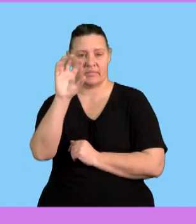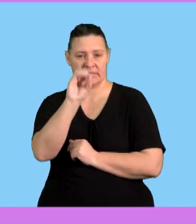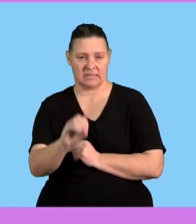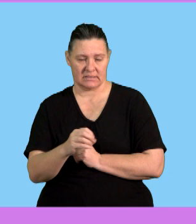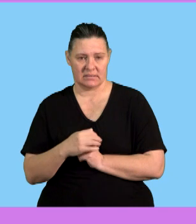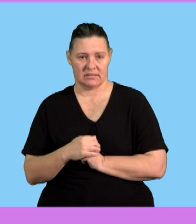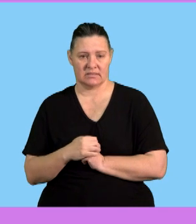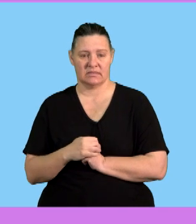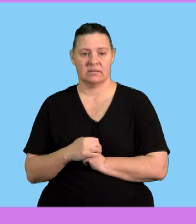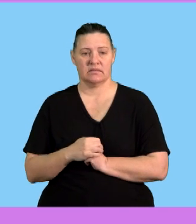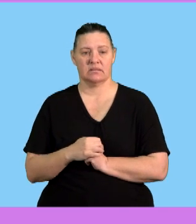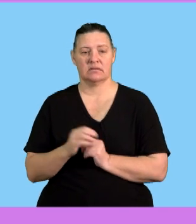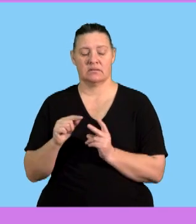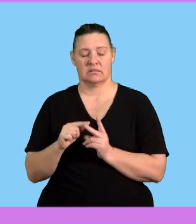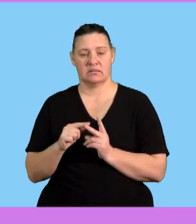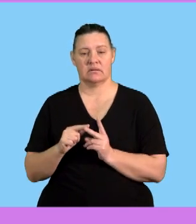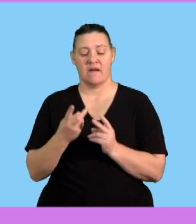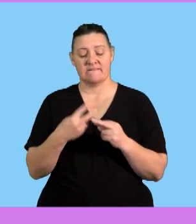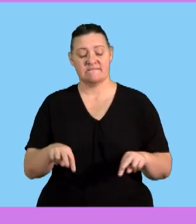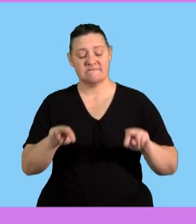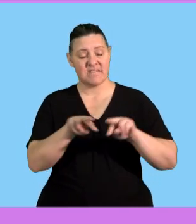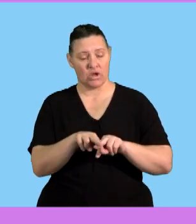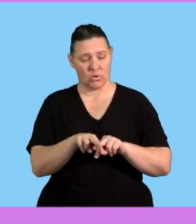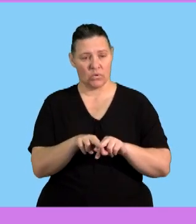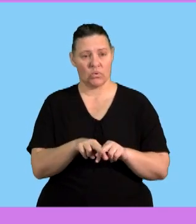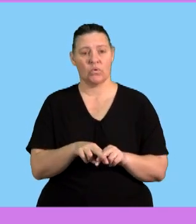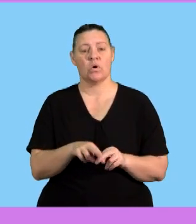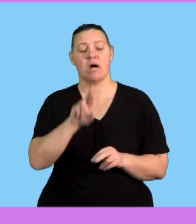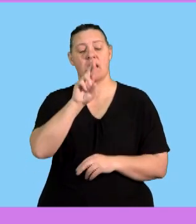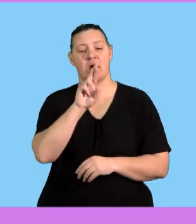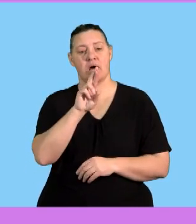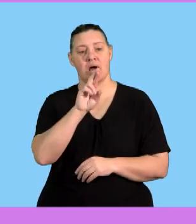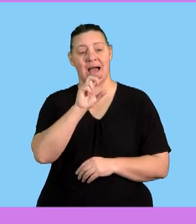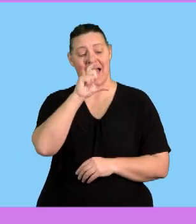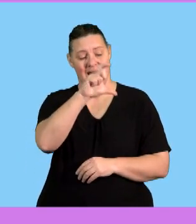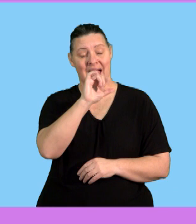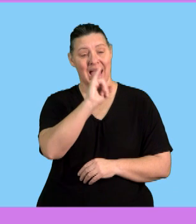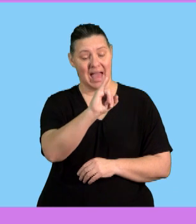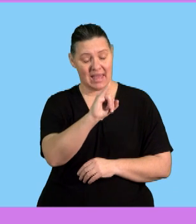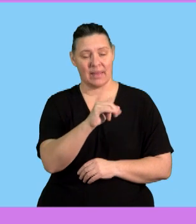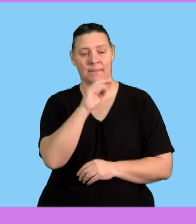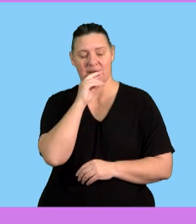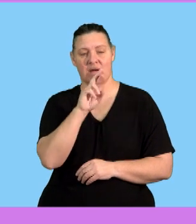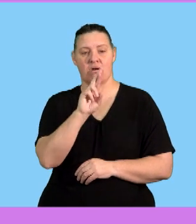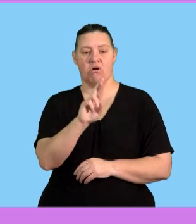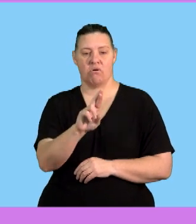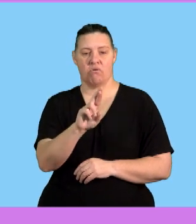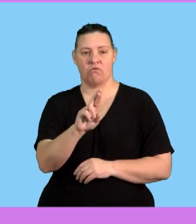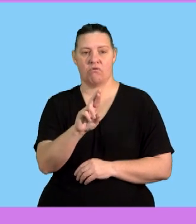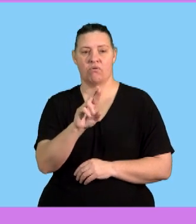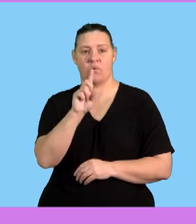5.5%, and his interest value, capital letter I, is going to be